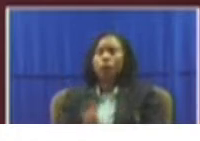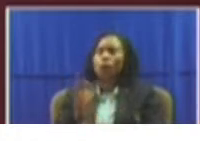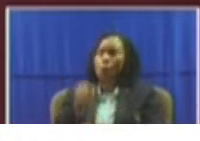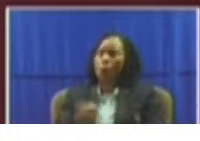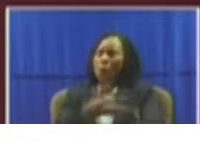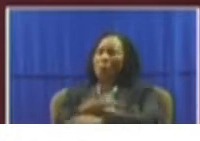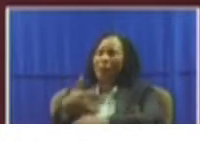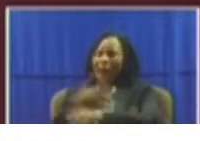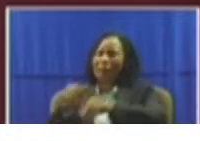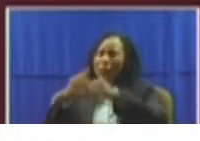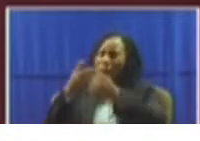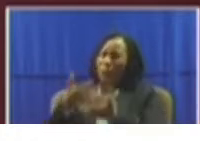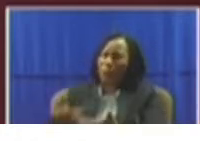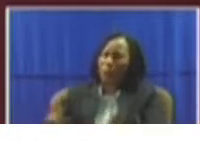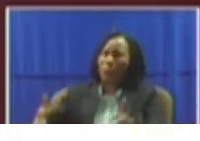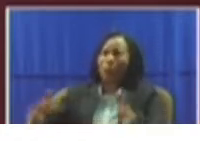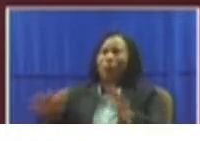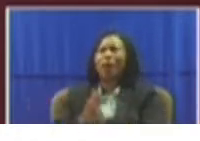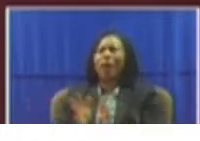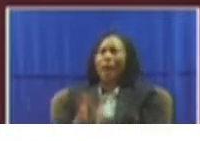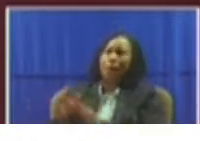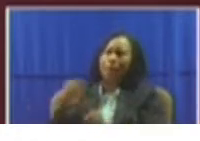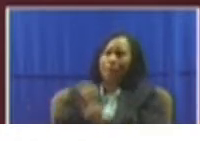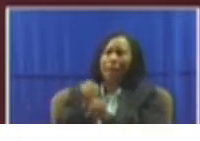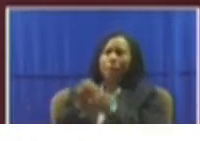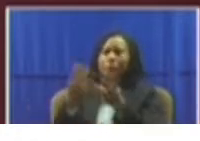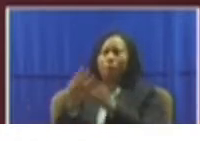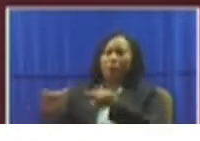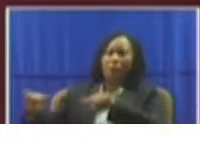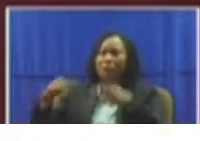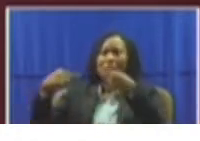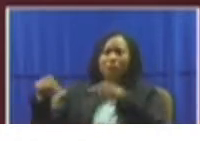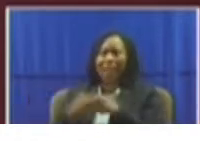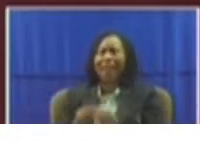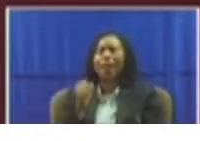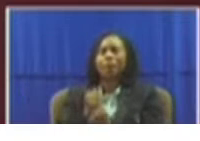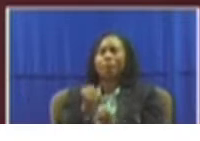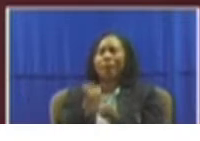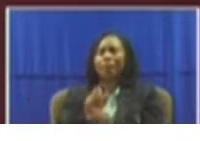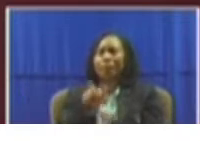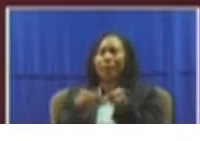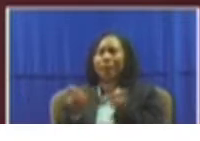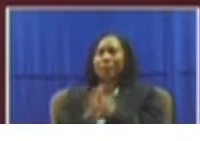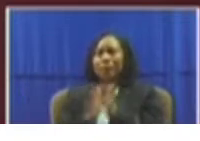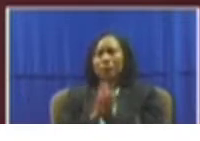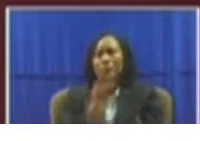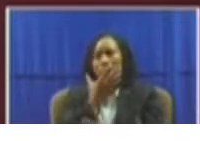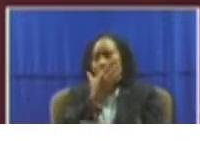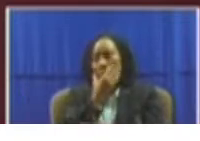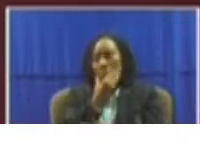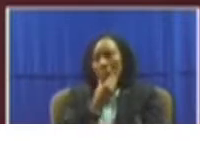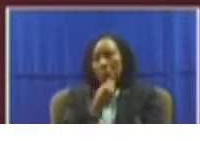who lives to find fault has a miserable mission. Close quote. The